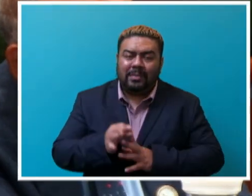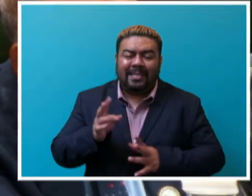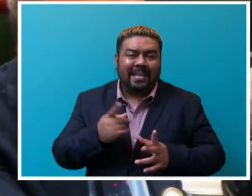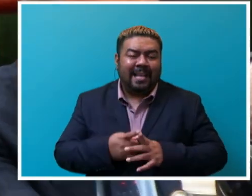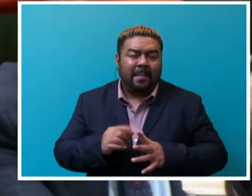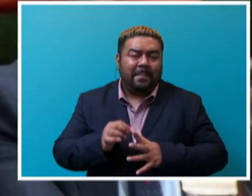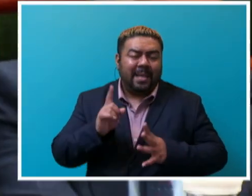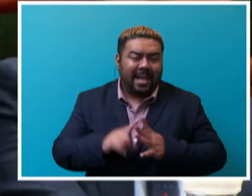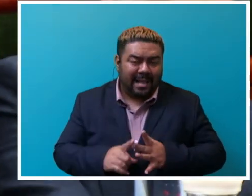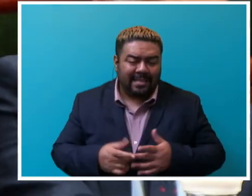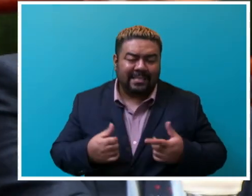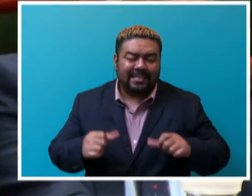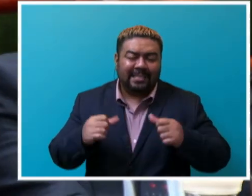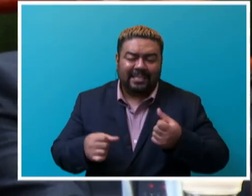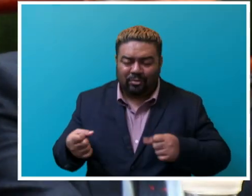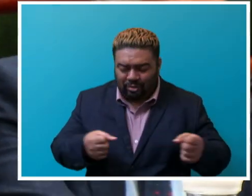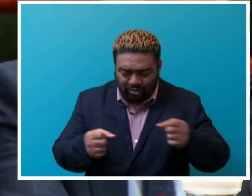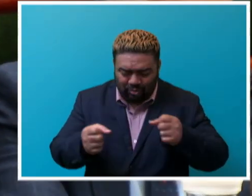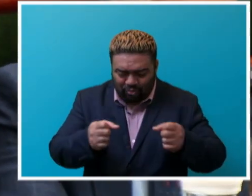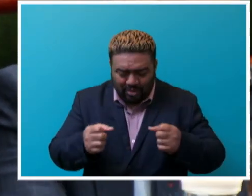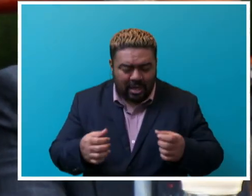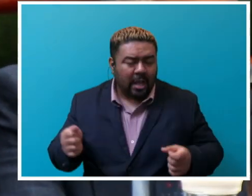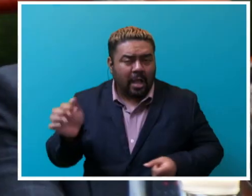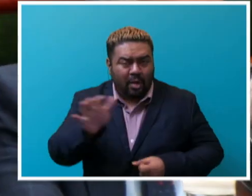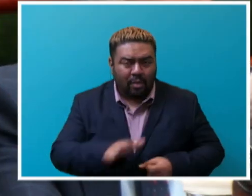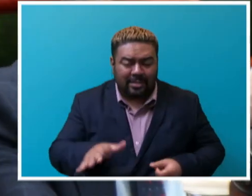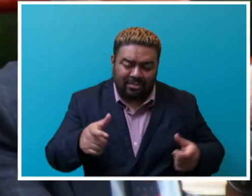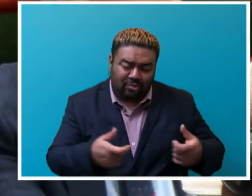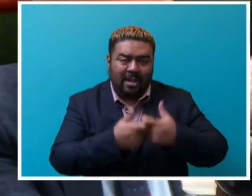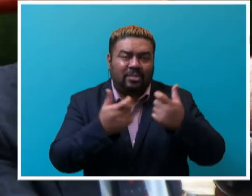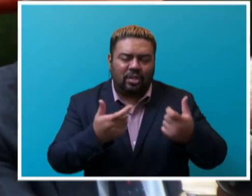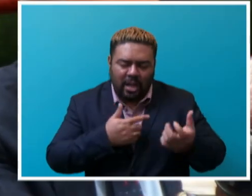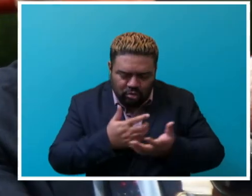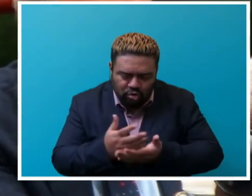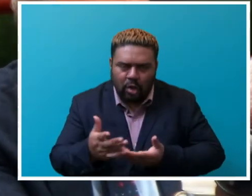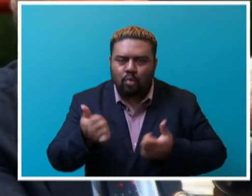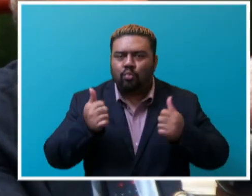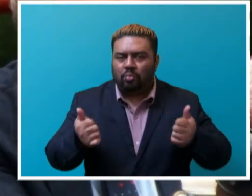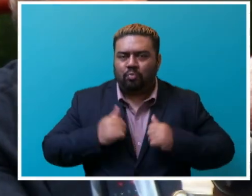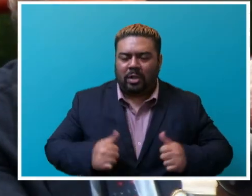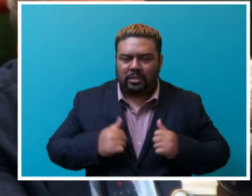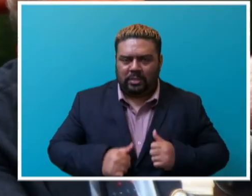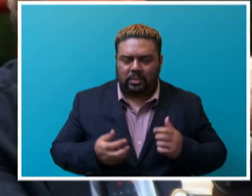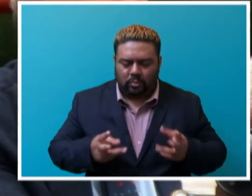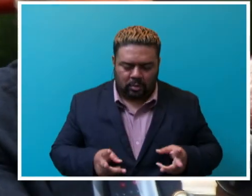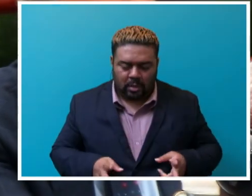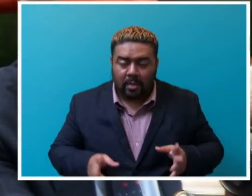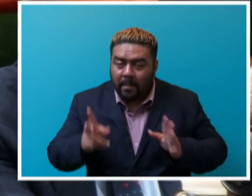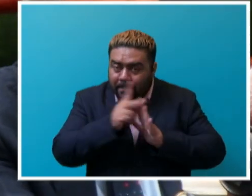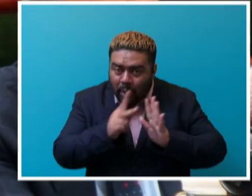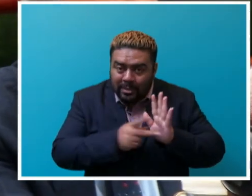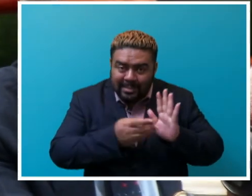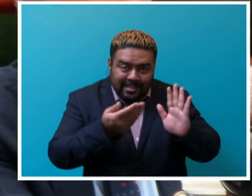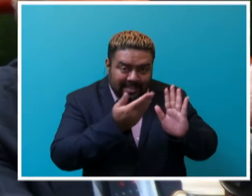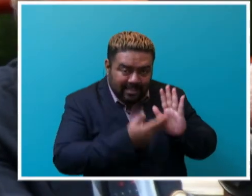highlight successes, review strategies for areas facing challenges, and share good practices. Mr. Speaker, the policy and the investments